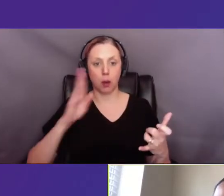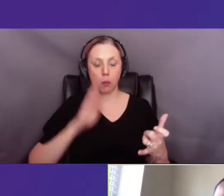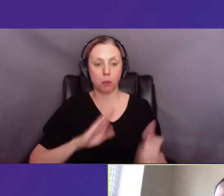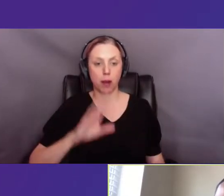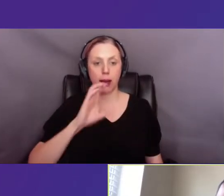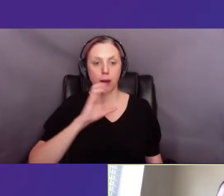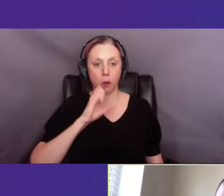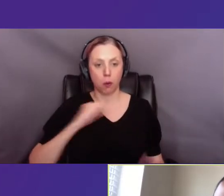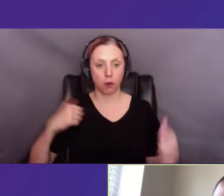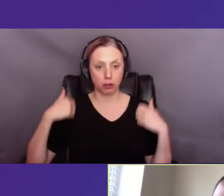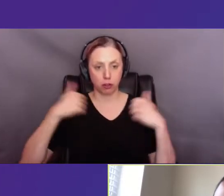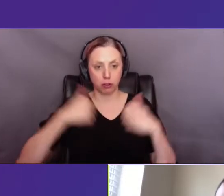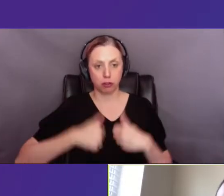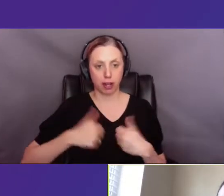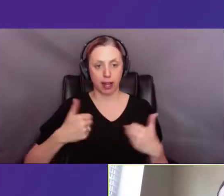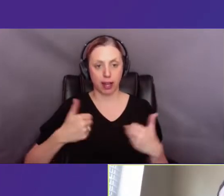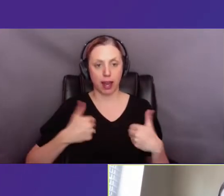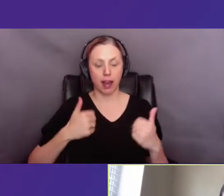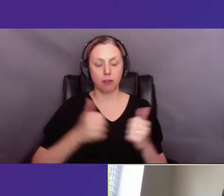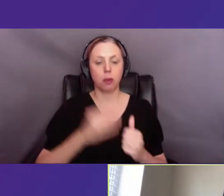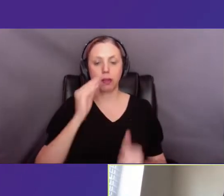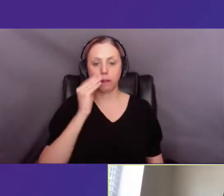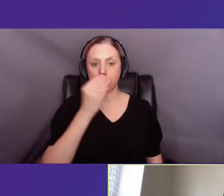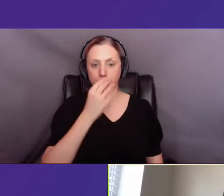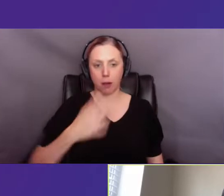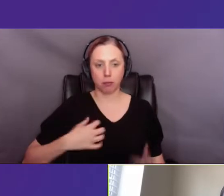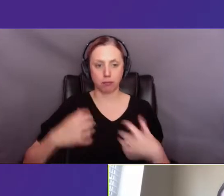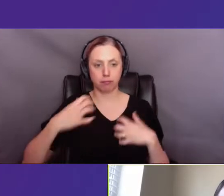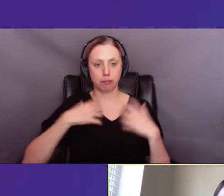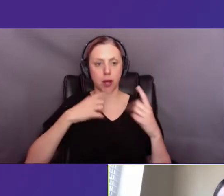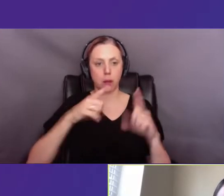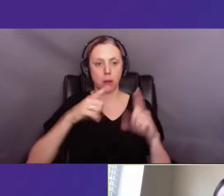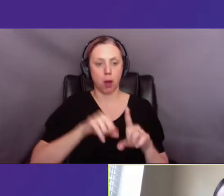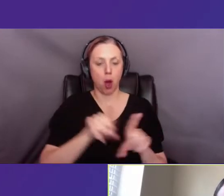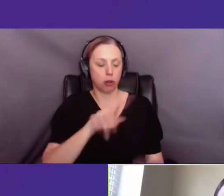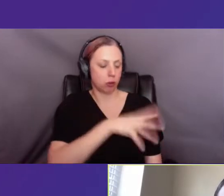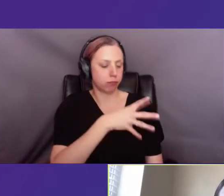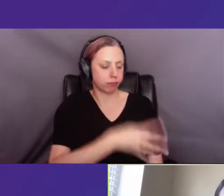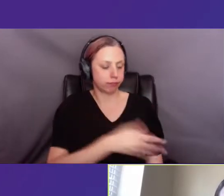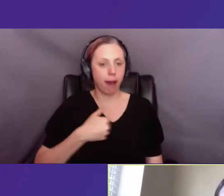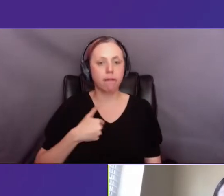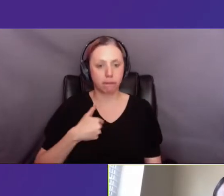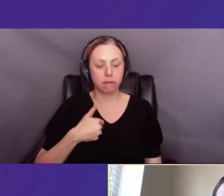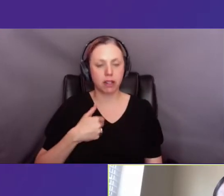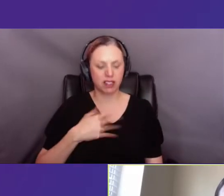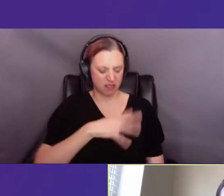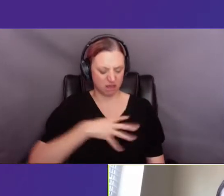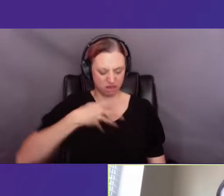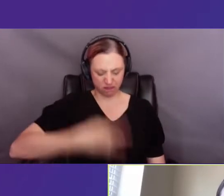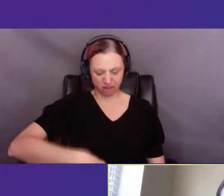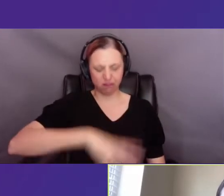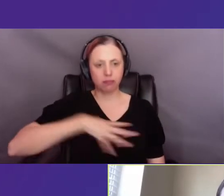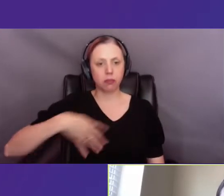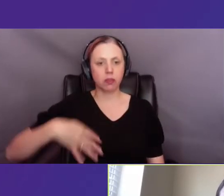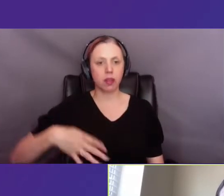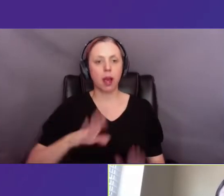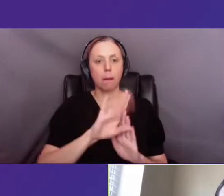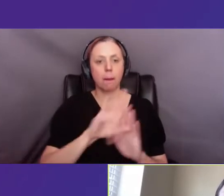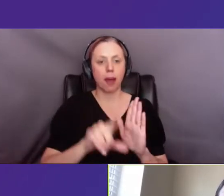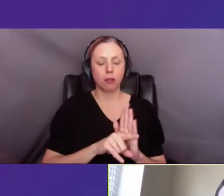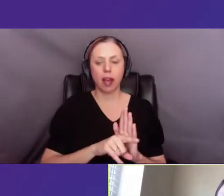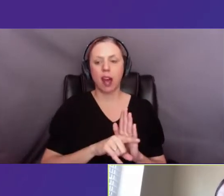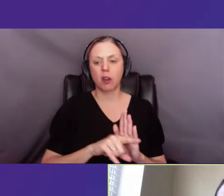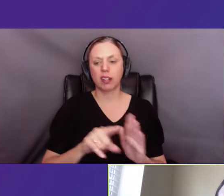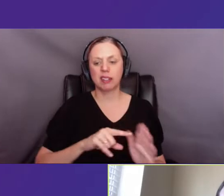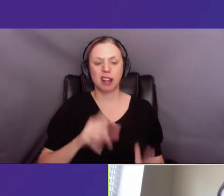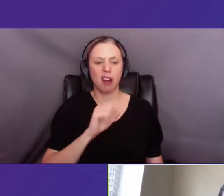orange jacket with floral and checkered patterns. Behind me is a cream or off-white wall.